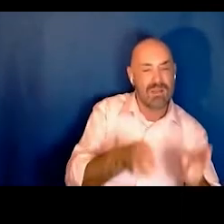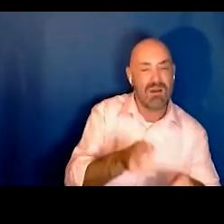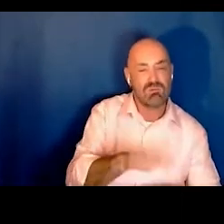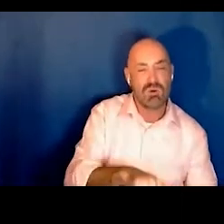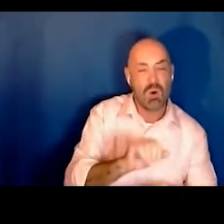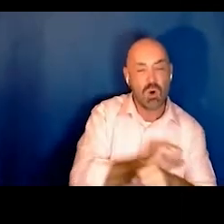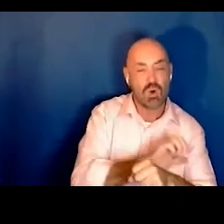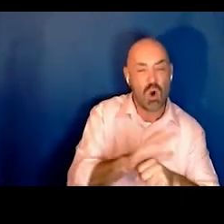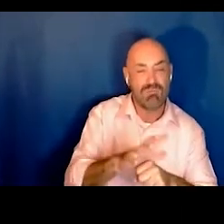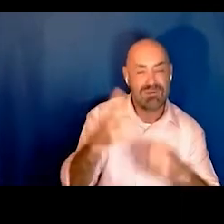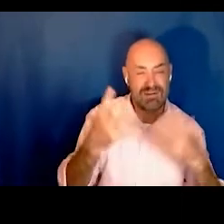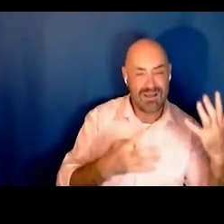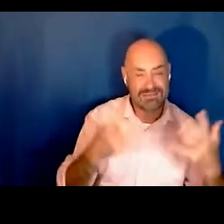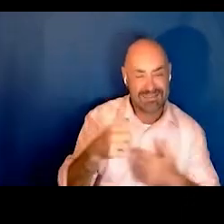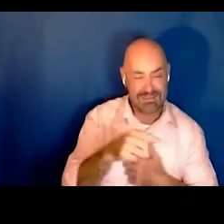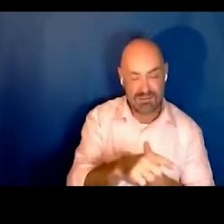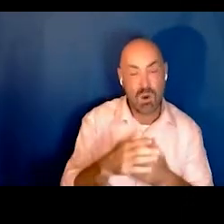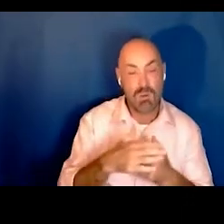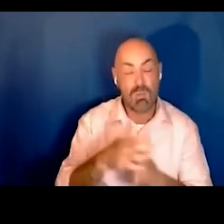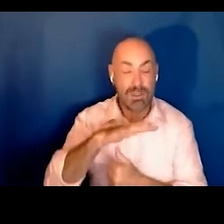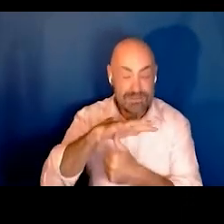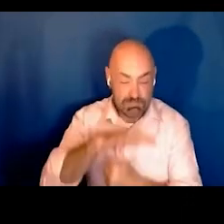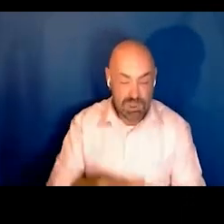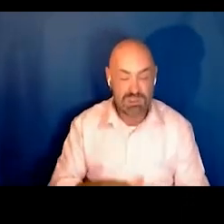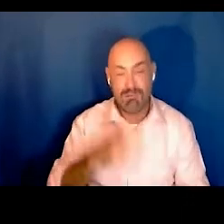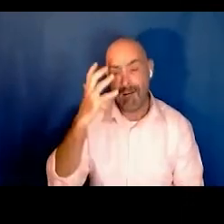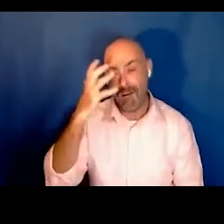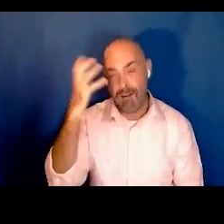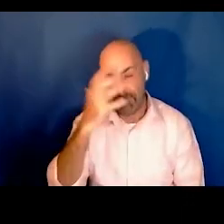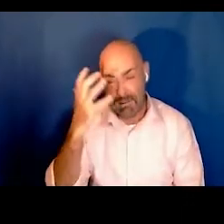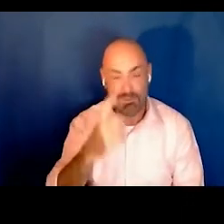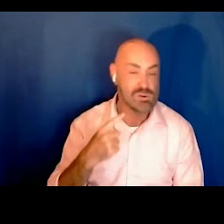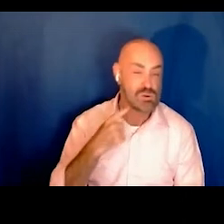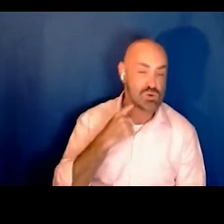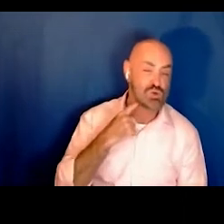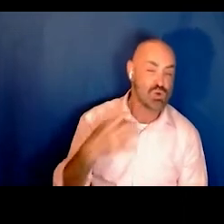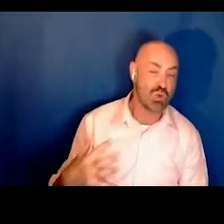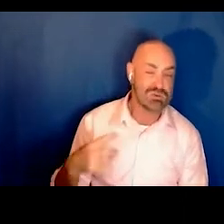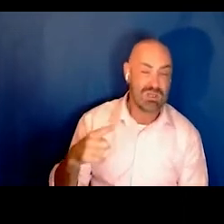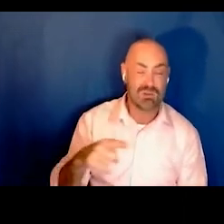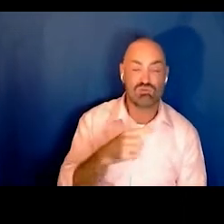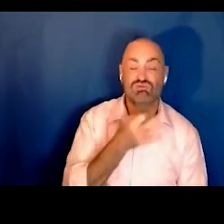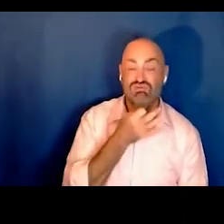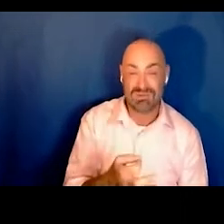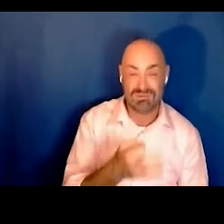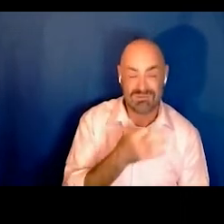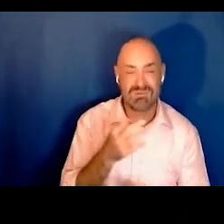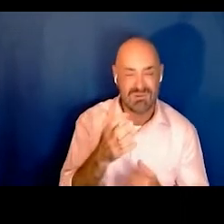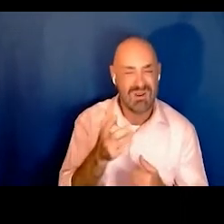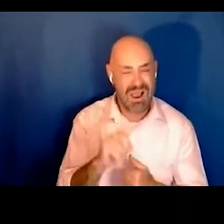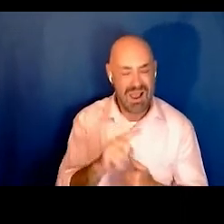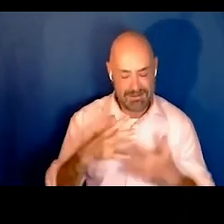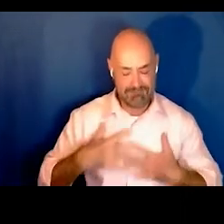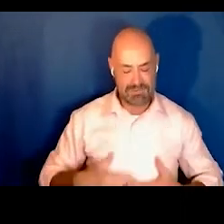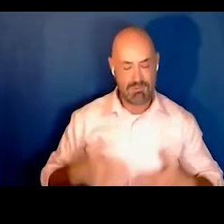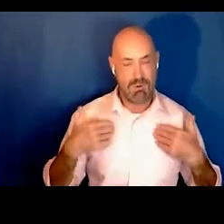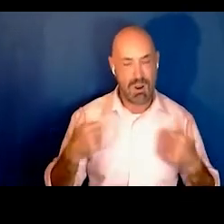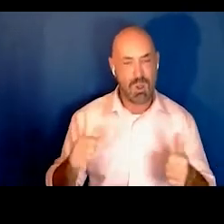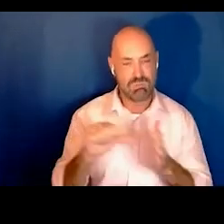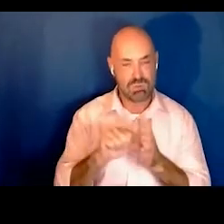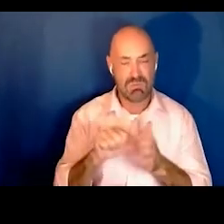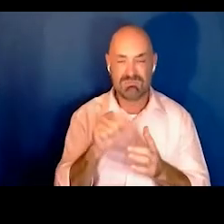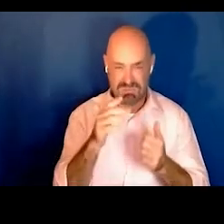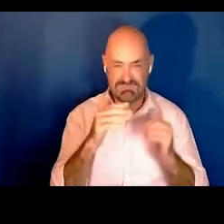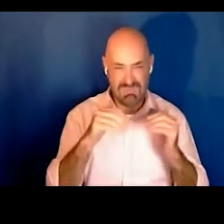more likely to experience depression, anxiety, and have higher suicide risk. They're more likely to experience physical health problems, and they're